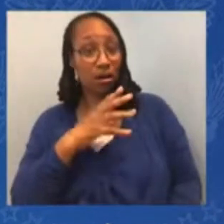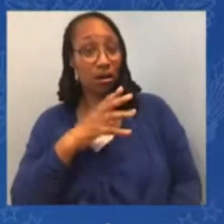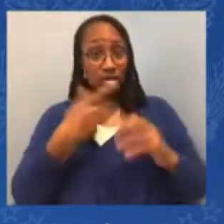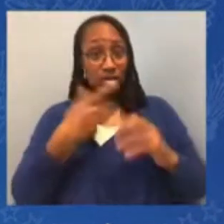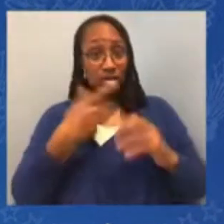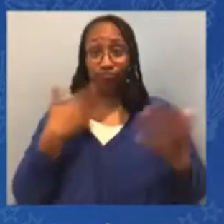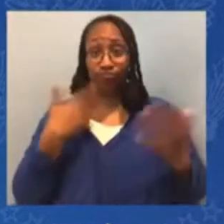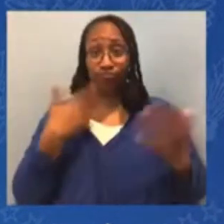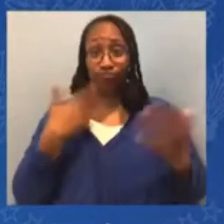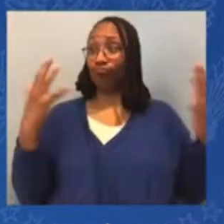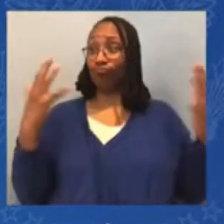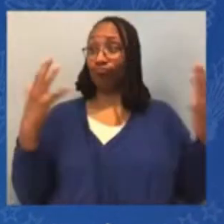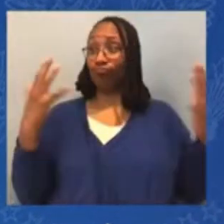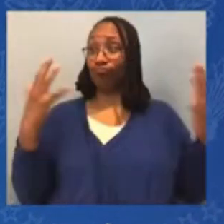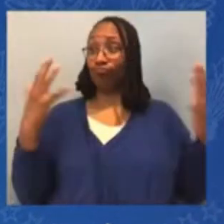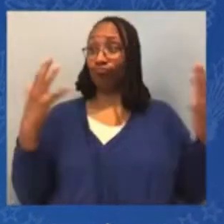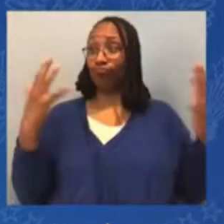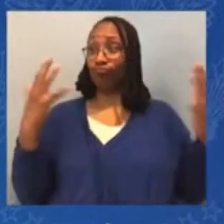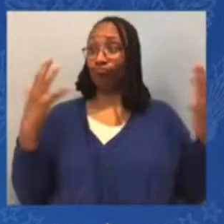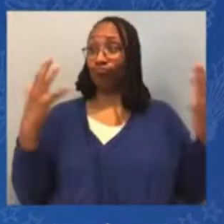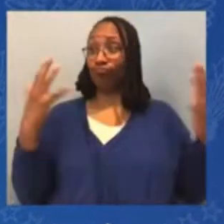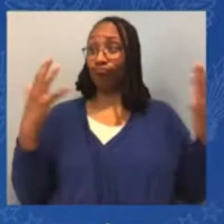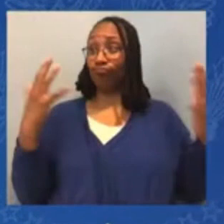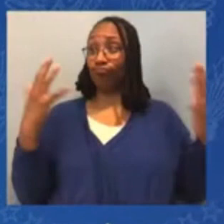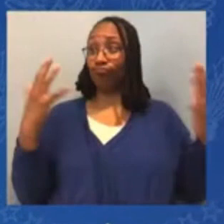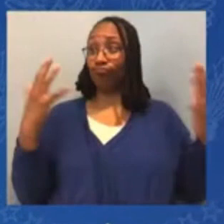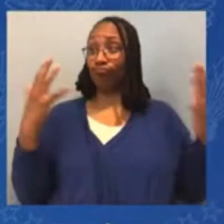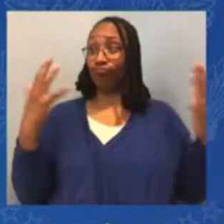happened? We began to